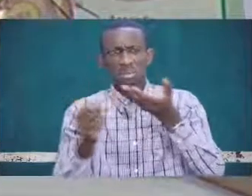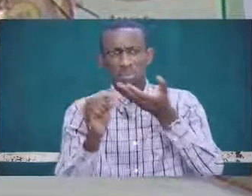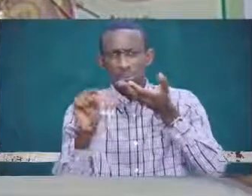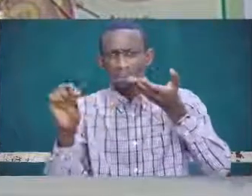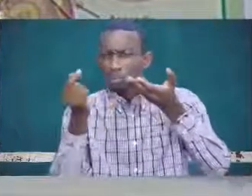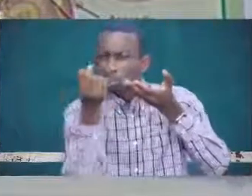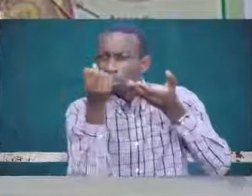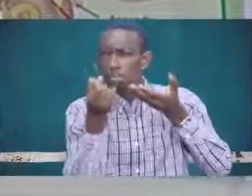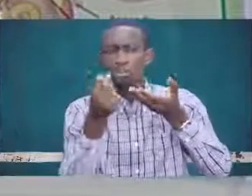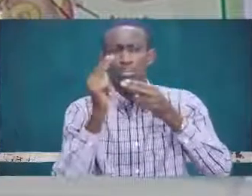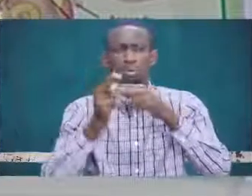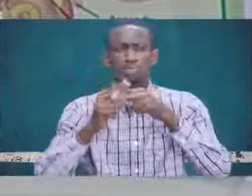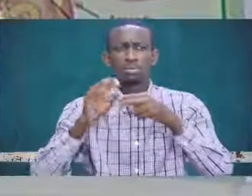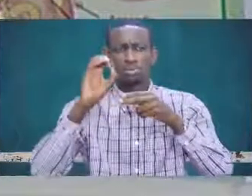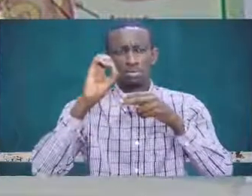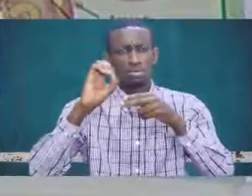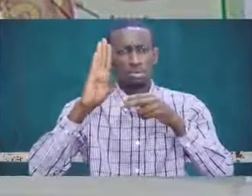oblique layer of